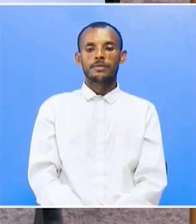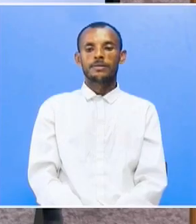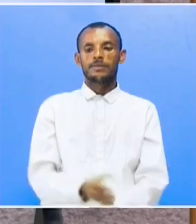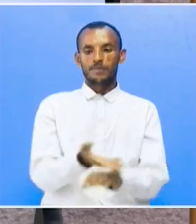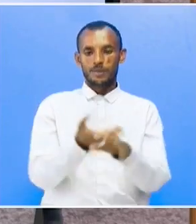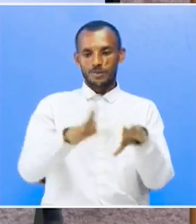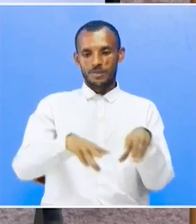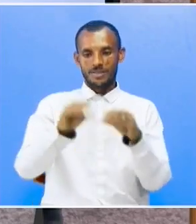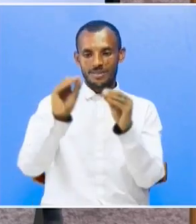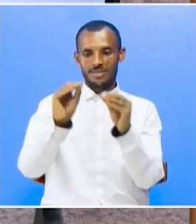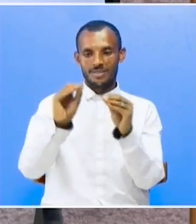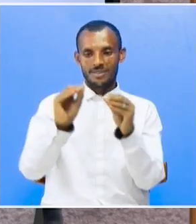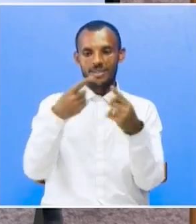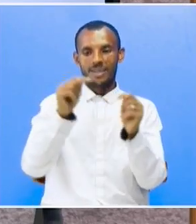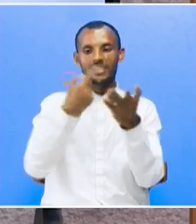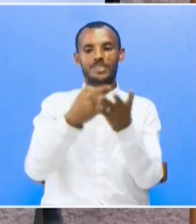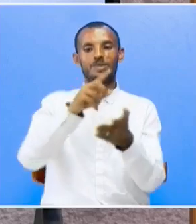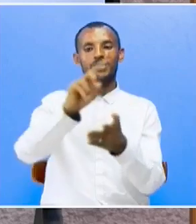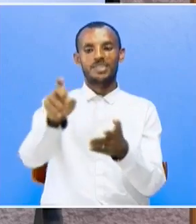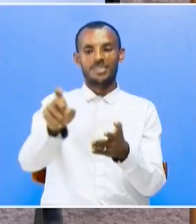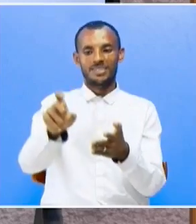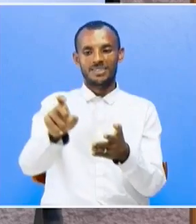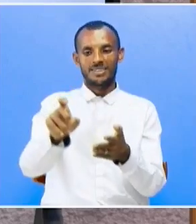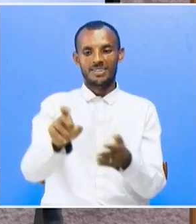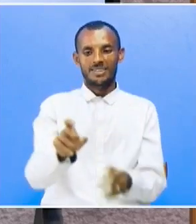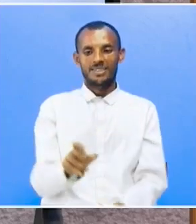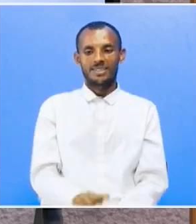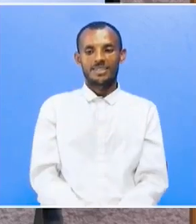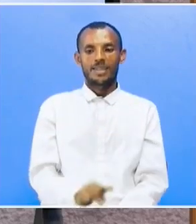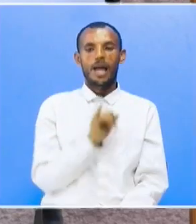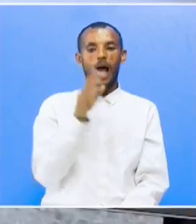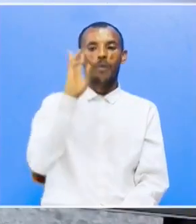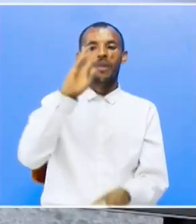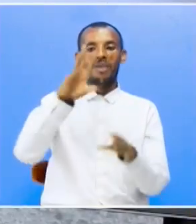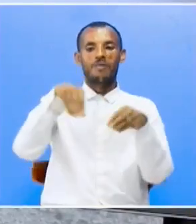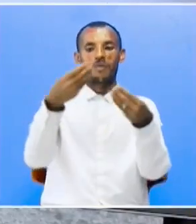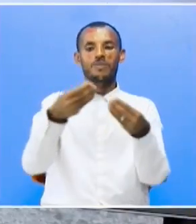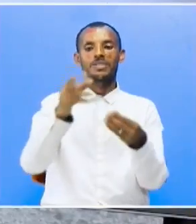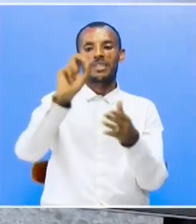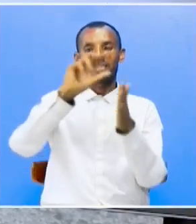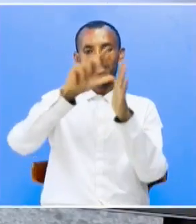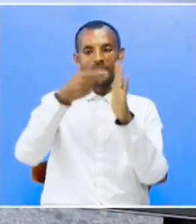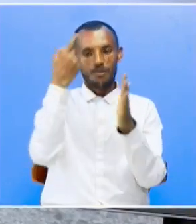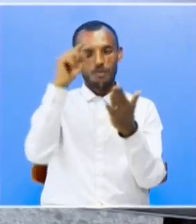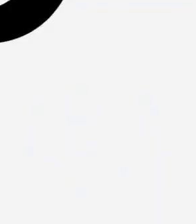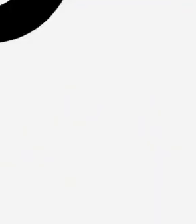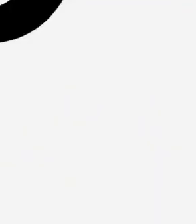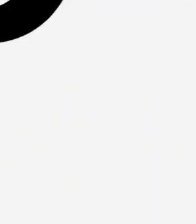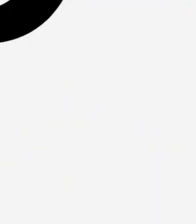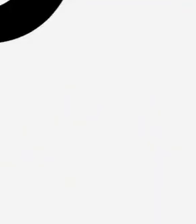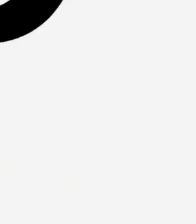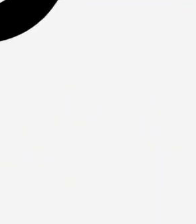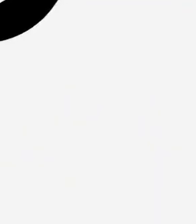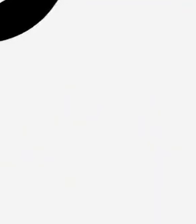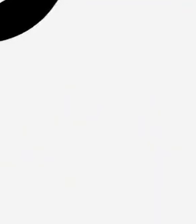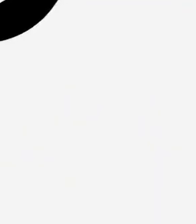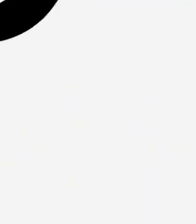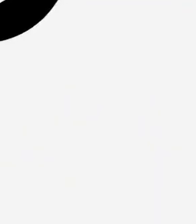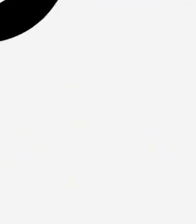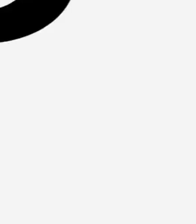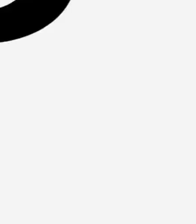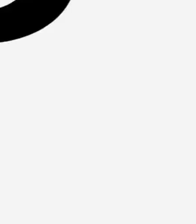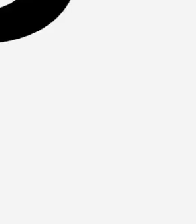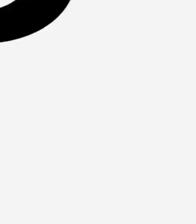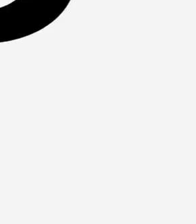Please, students, try this question. I will give you I don't ever slow up, no I don't take shit. I got